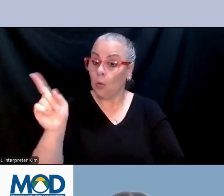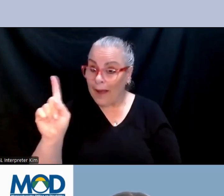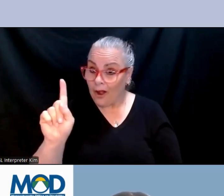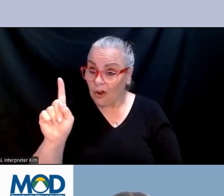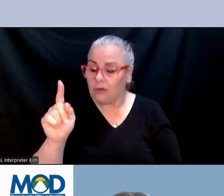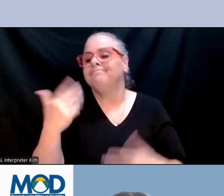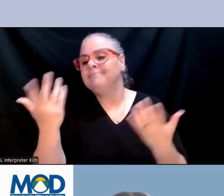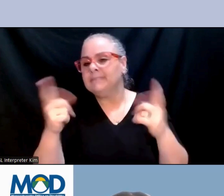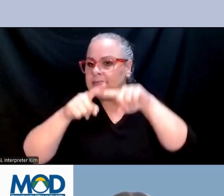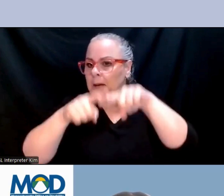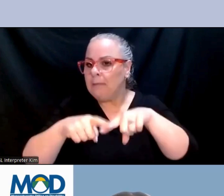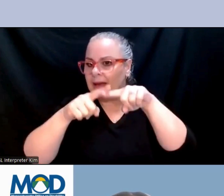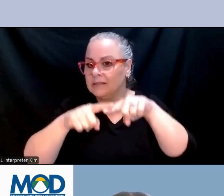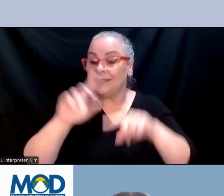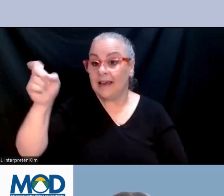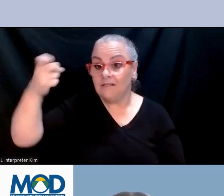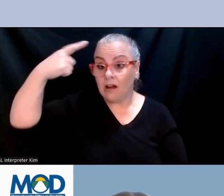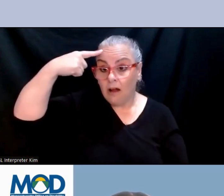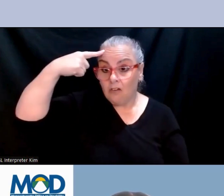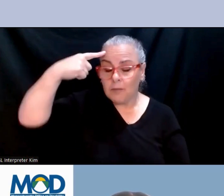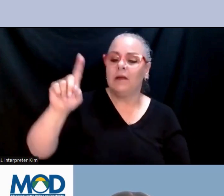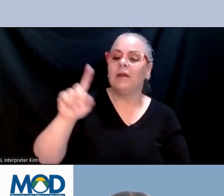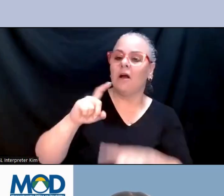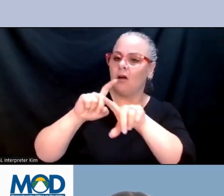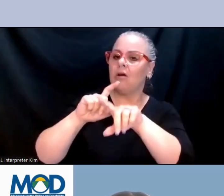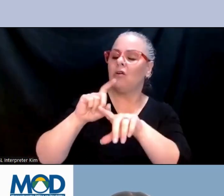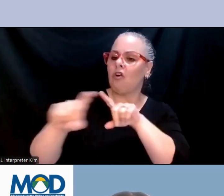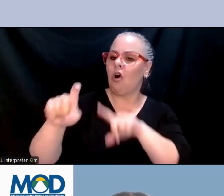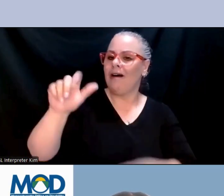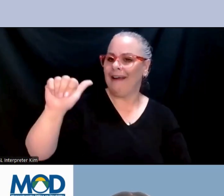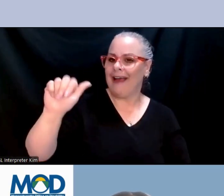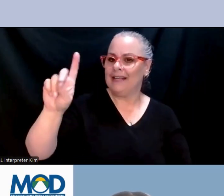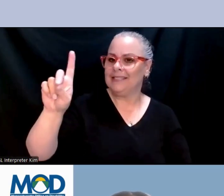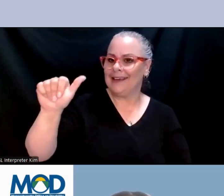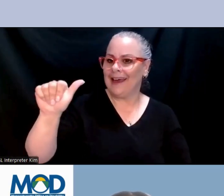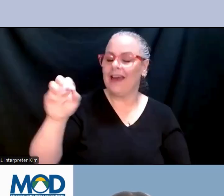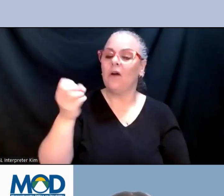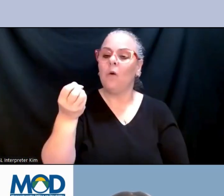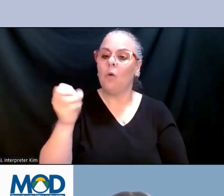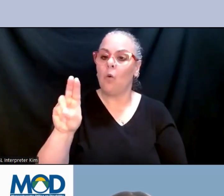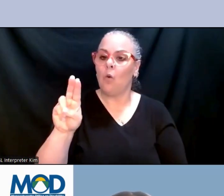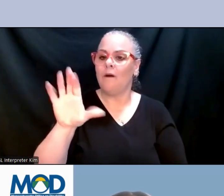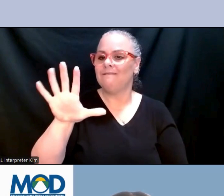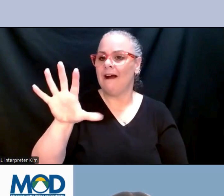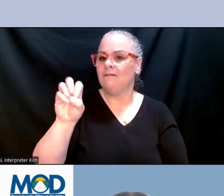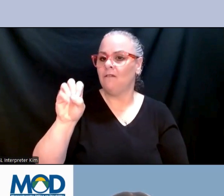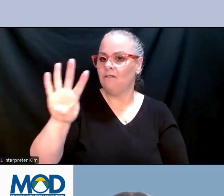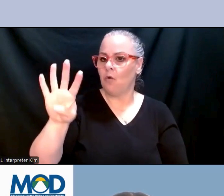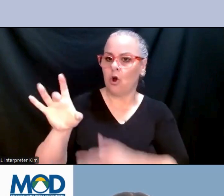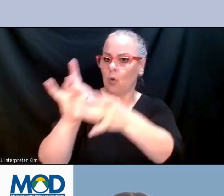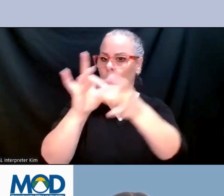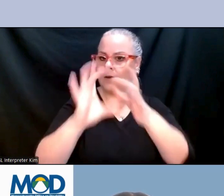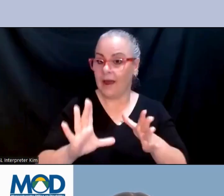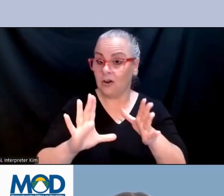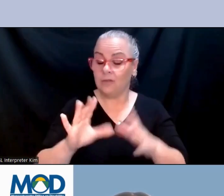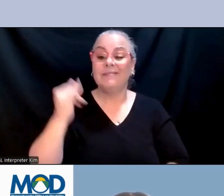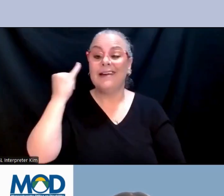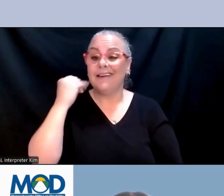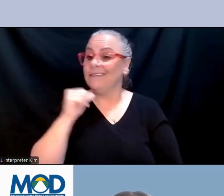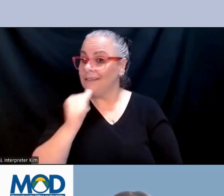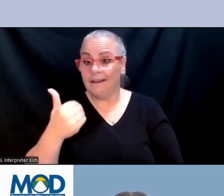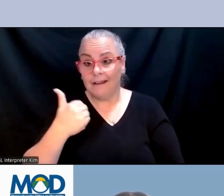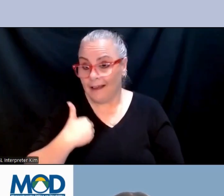employee, you should contact your ADA or 504 coordinator. Otherwise, contact your Human Resources